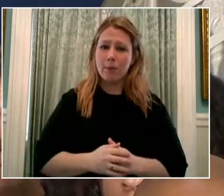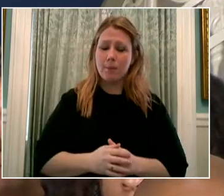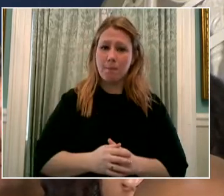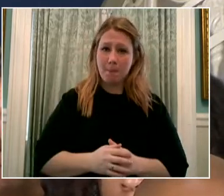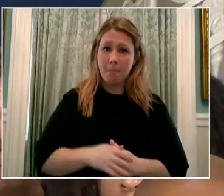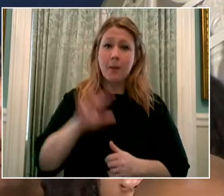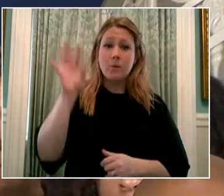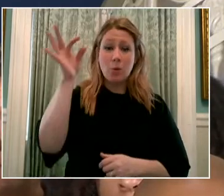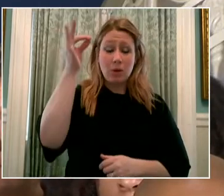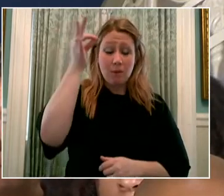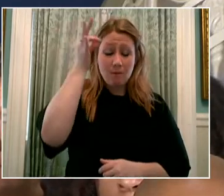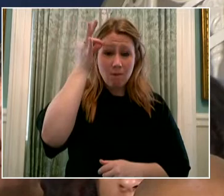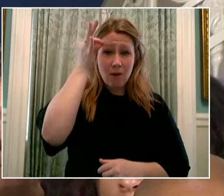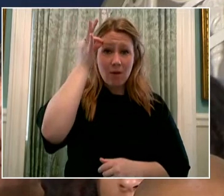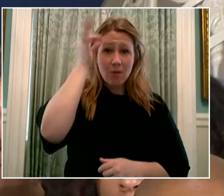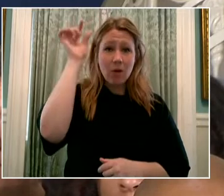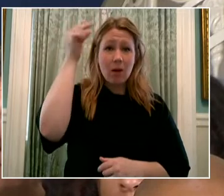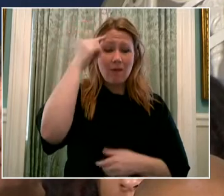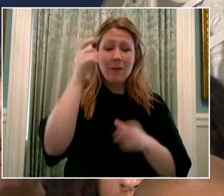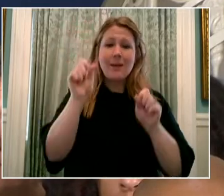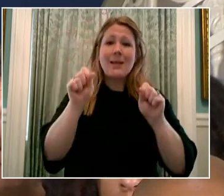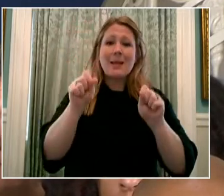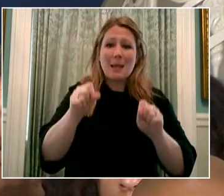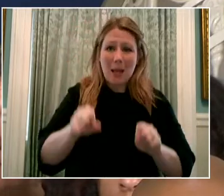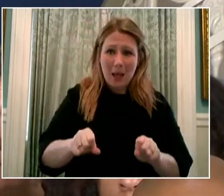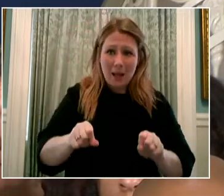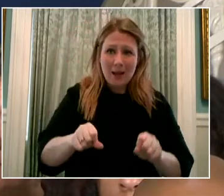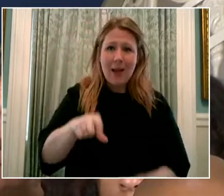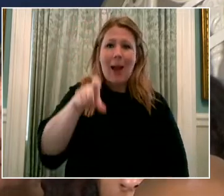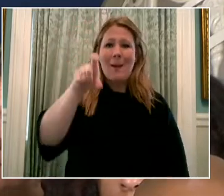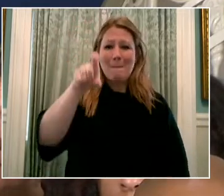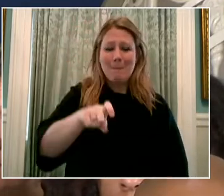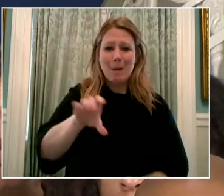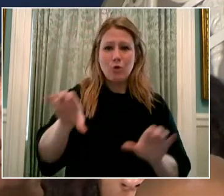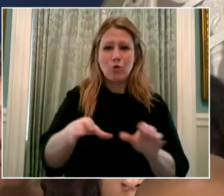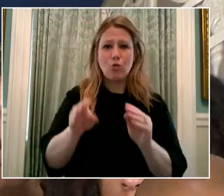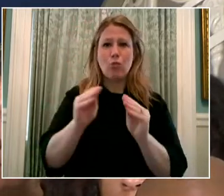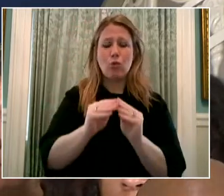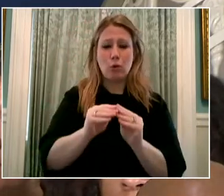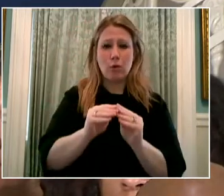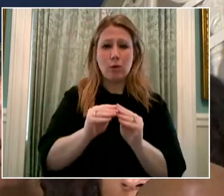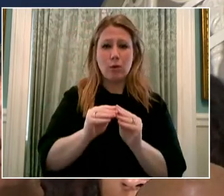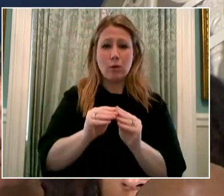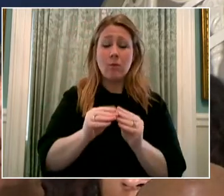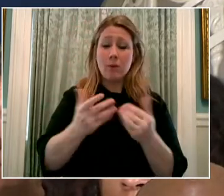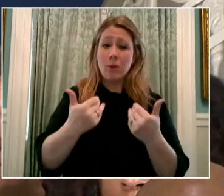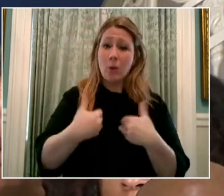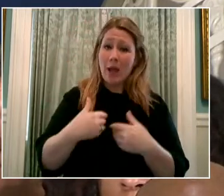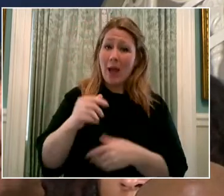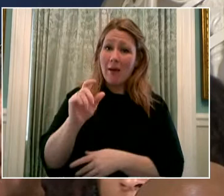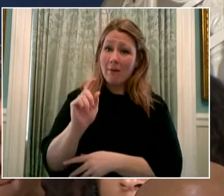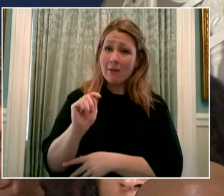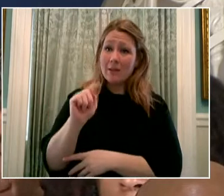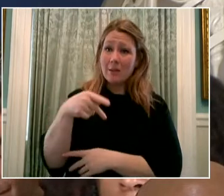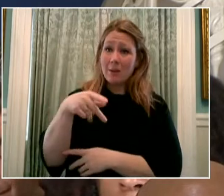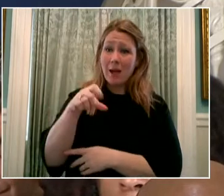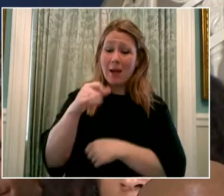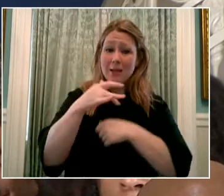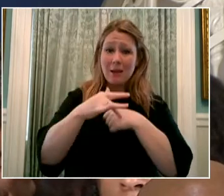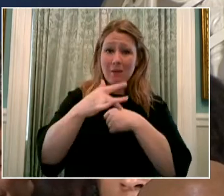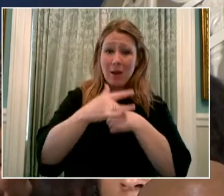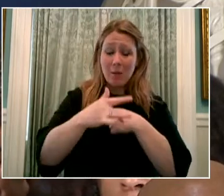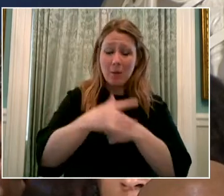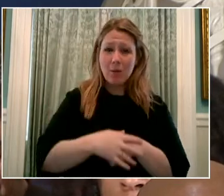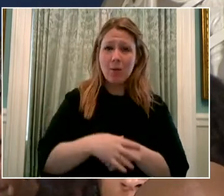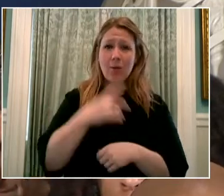can and must do more. We have TPS at our disposal. For many Salvadorians and Hondurans, for